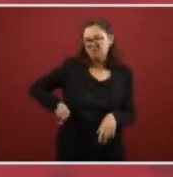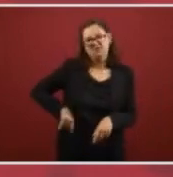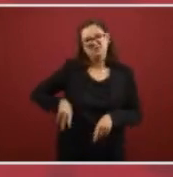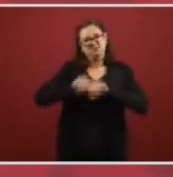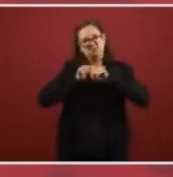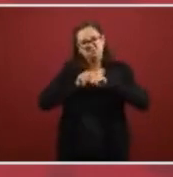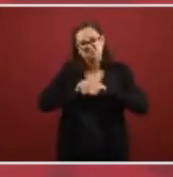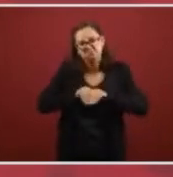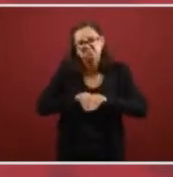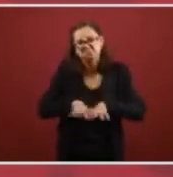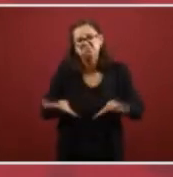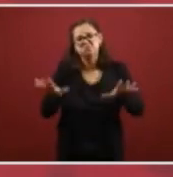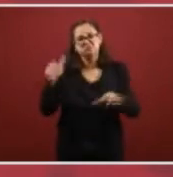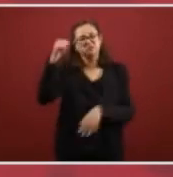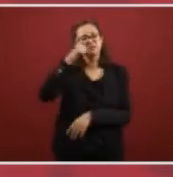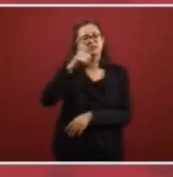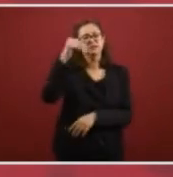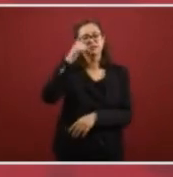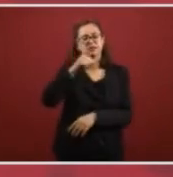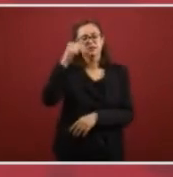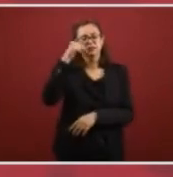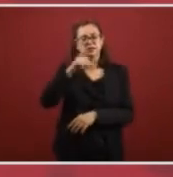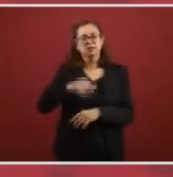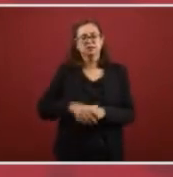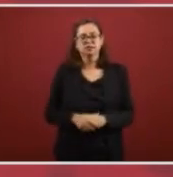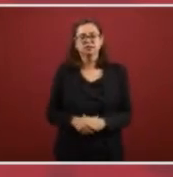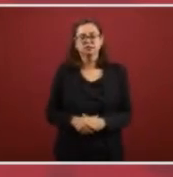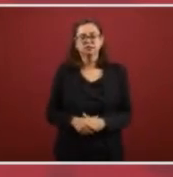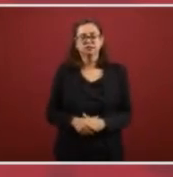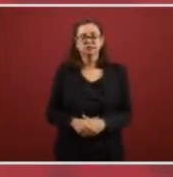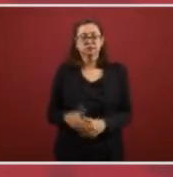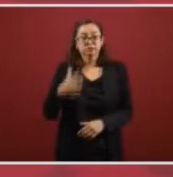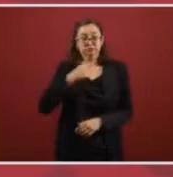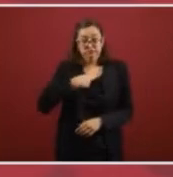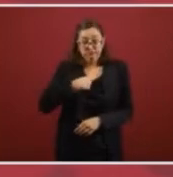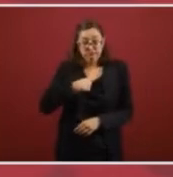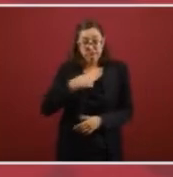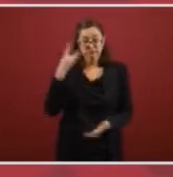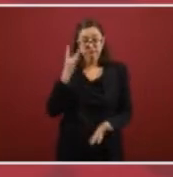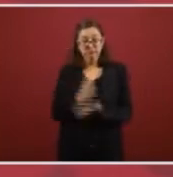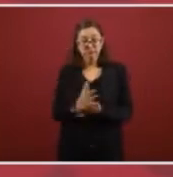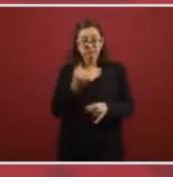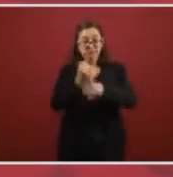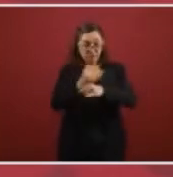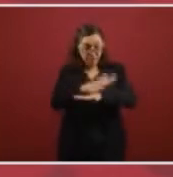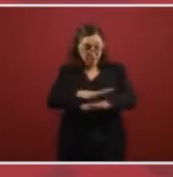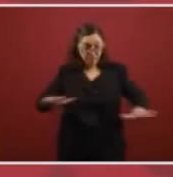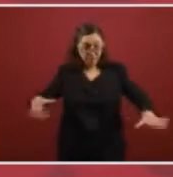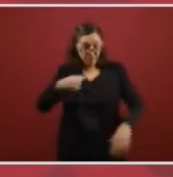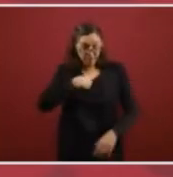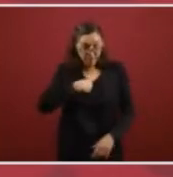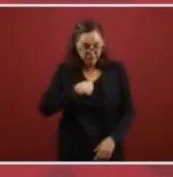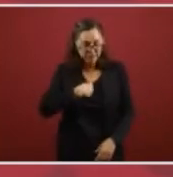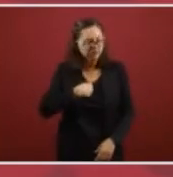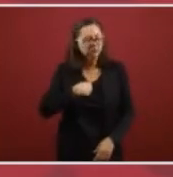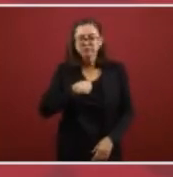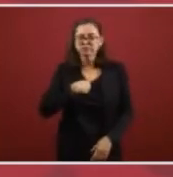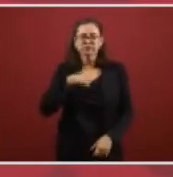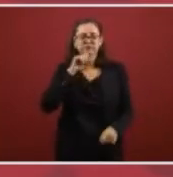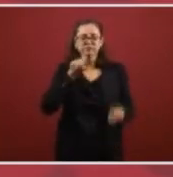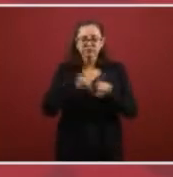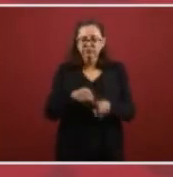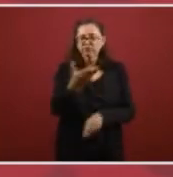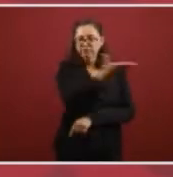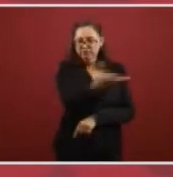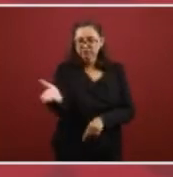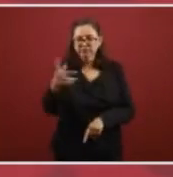There's information that's first rate. It's not just what I inform you, but it's also the questions or the